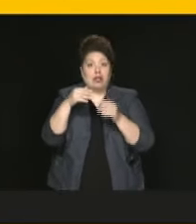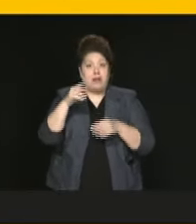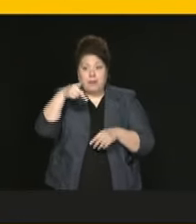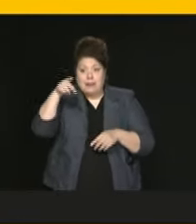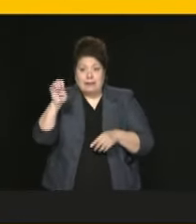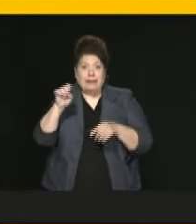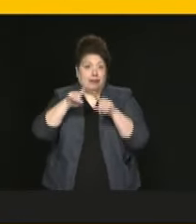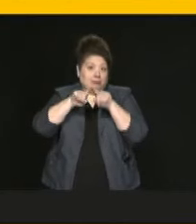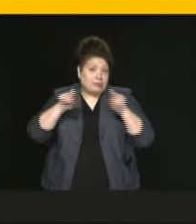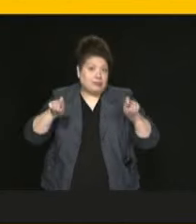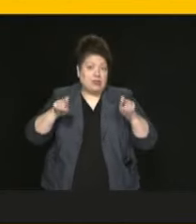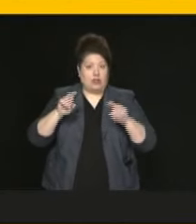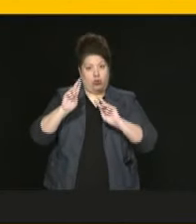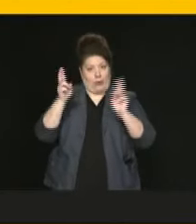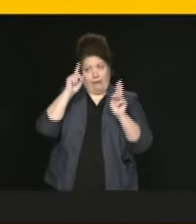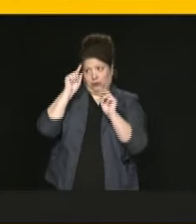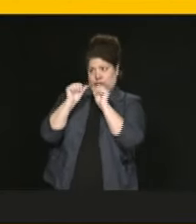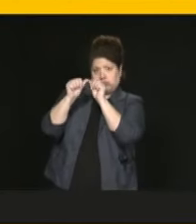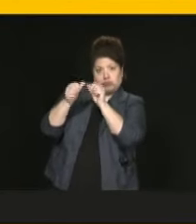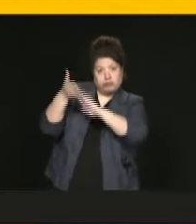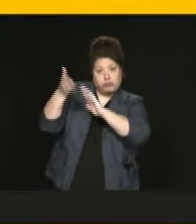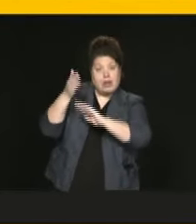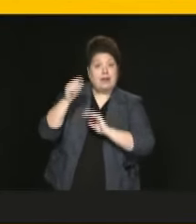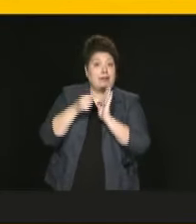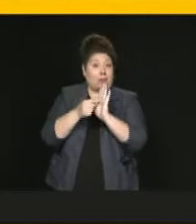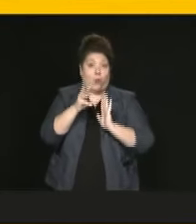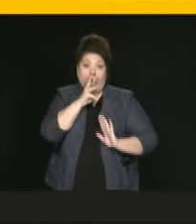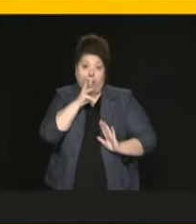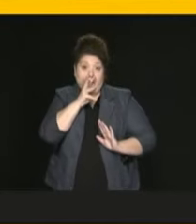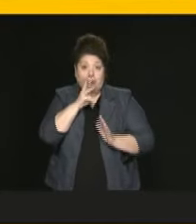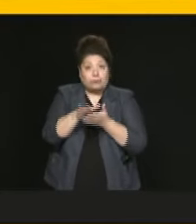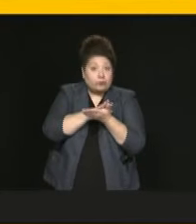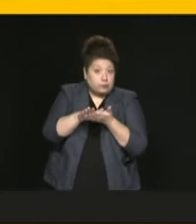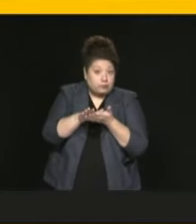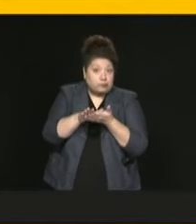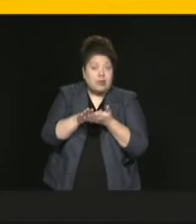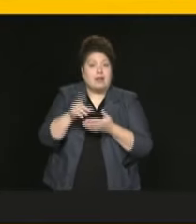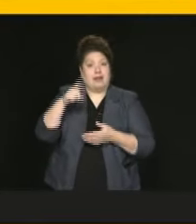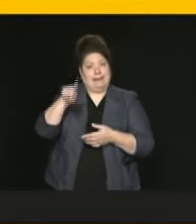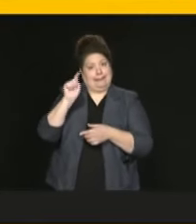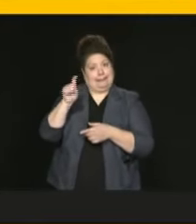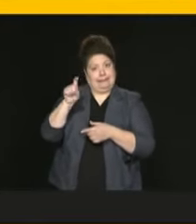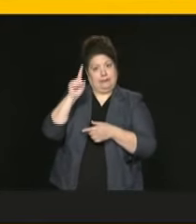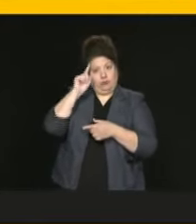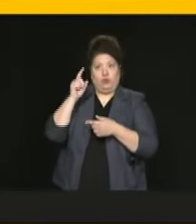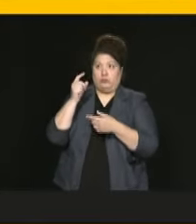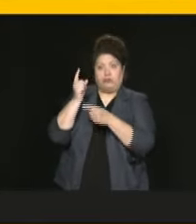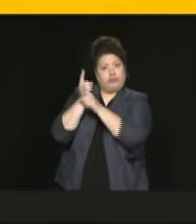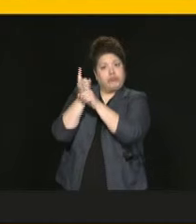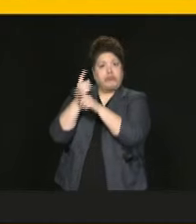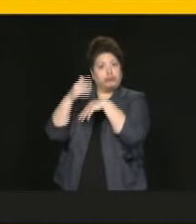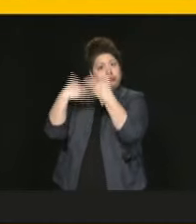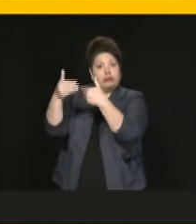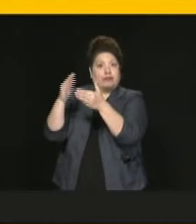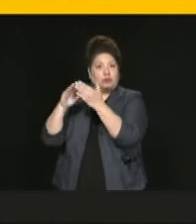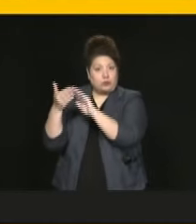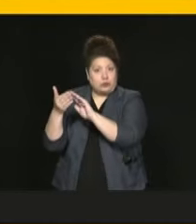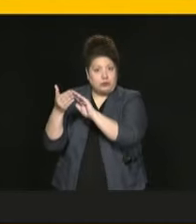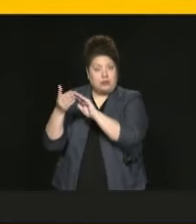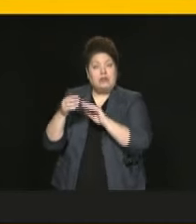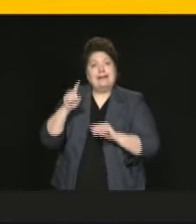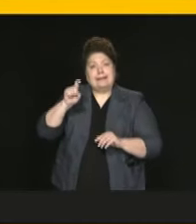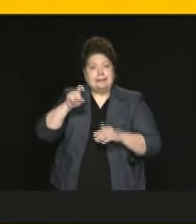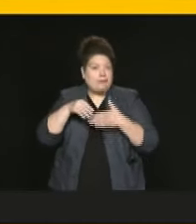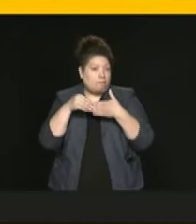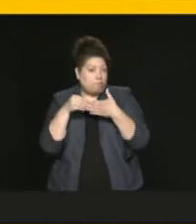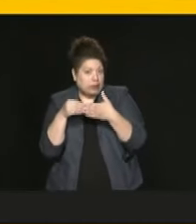water treatment plants will be able to access these communities. It also provides flexibility to support other community needs such as